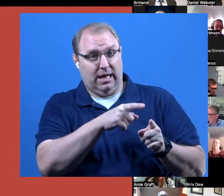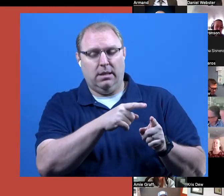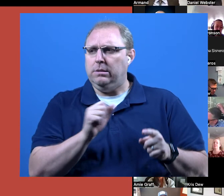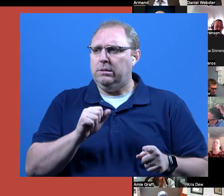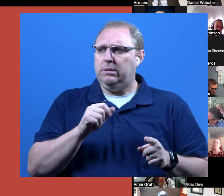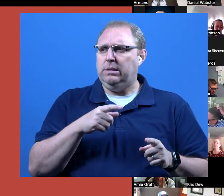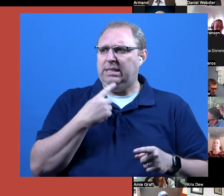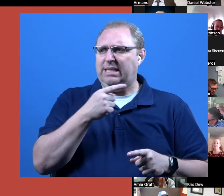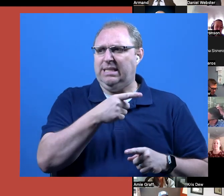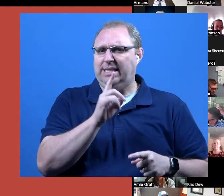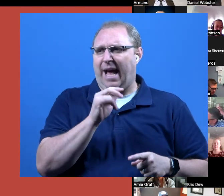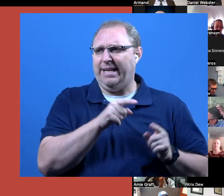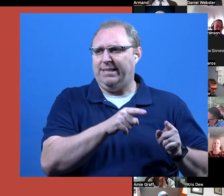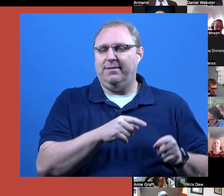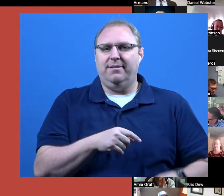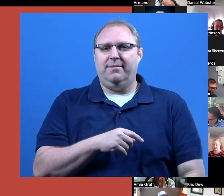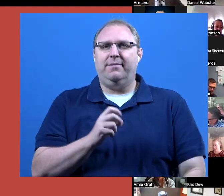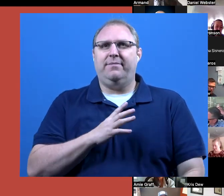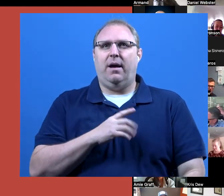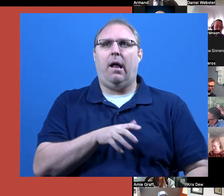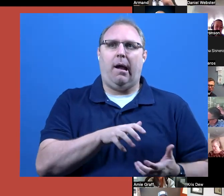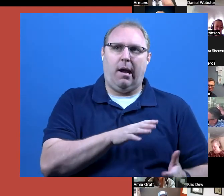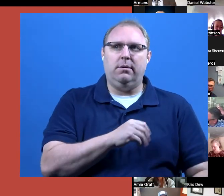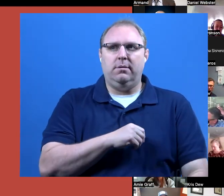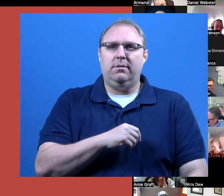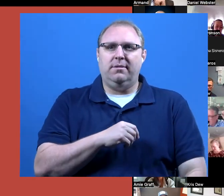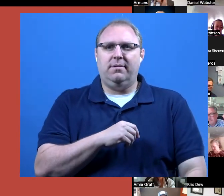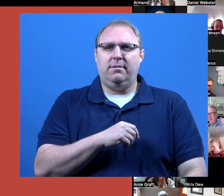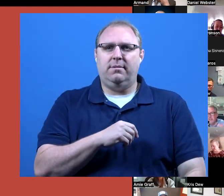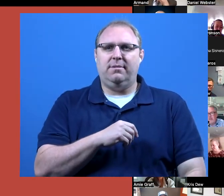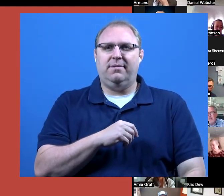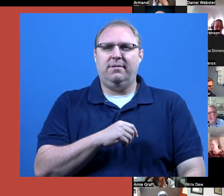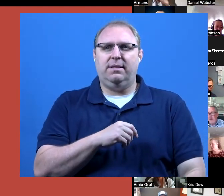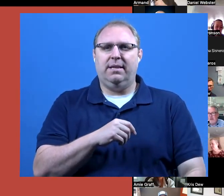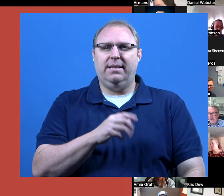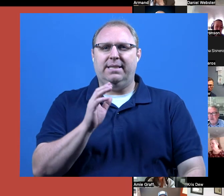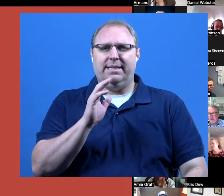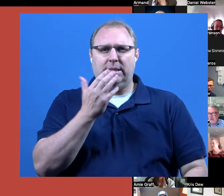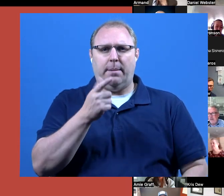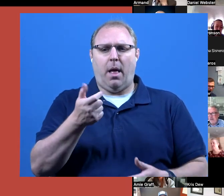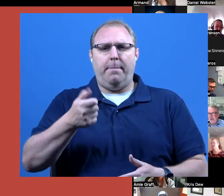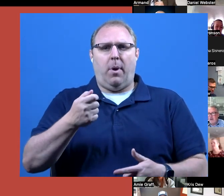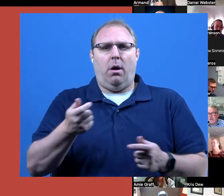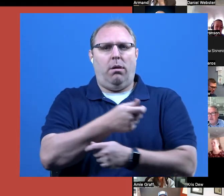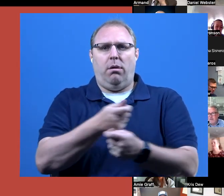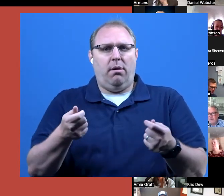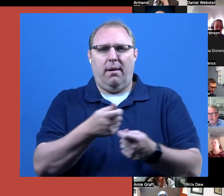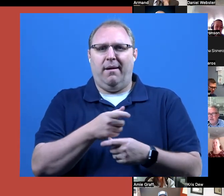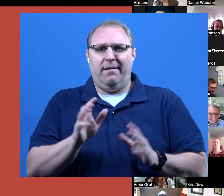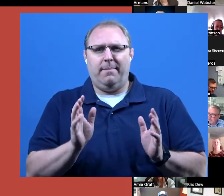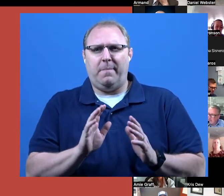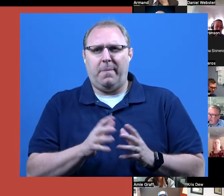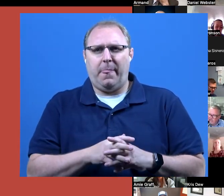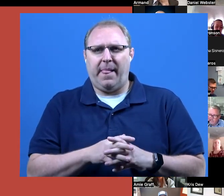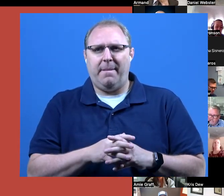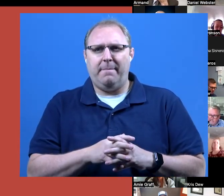requirement. In fact, one of the slides that Diane had with the leave codes had FMLA